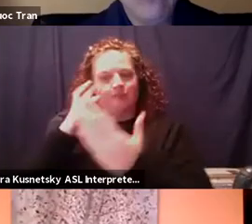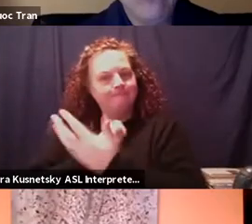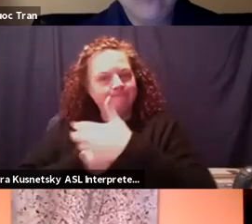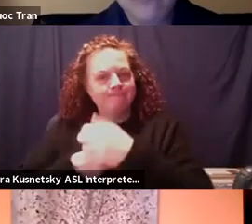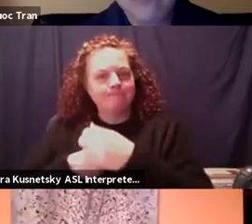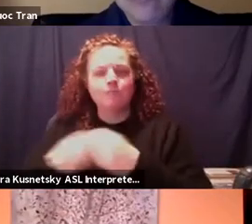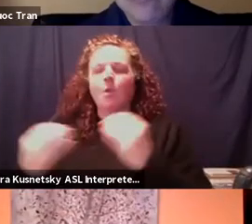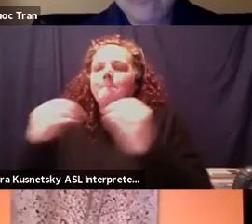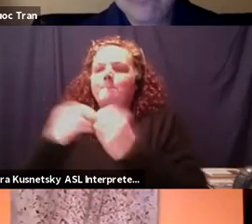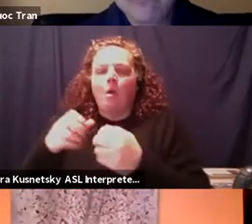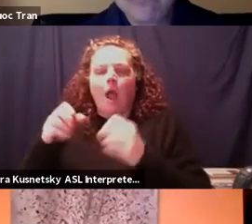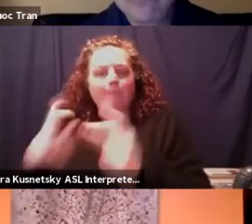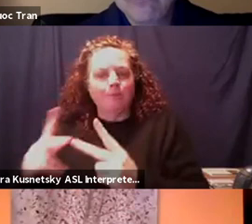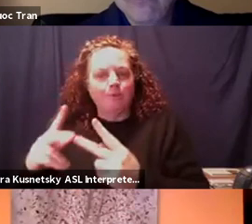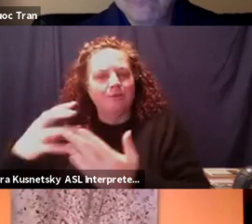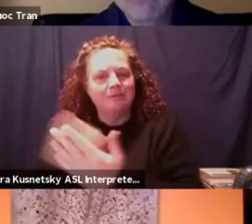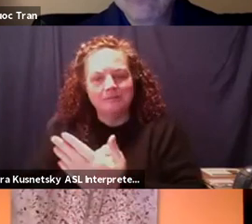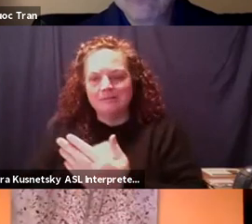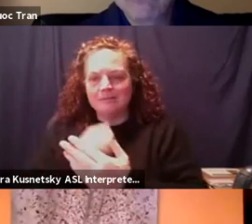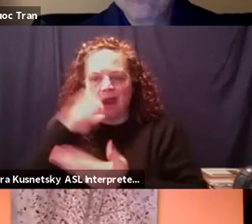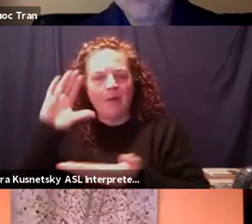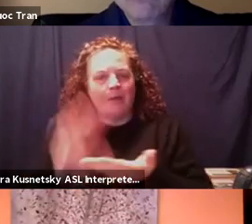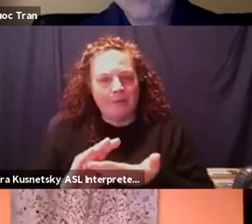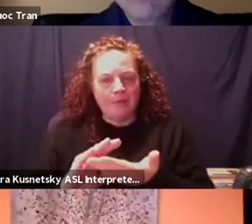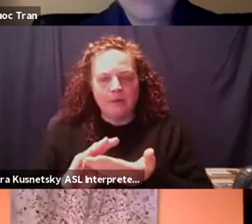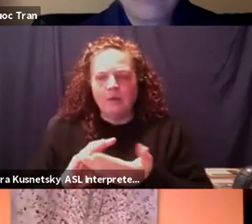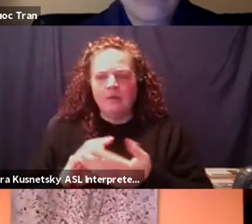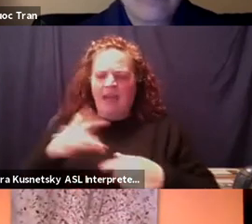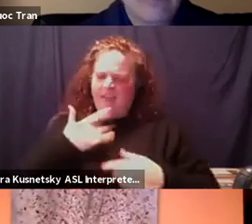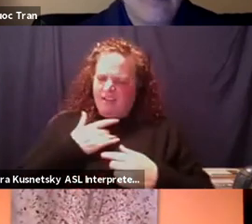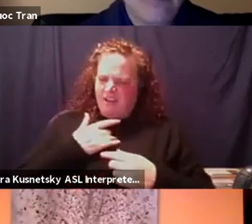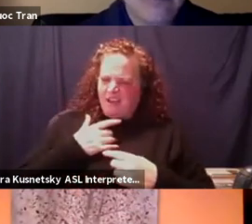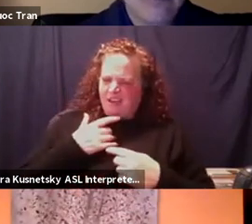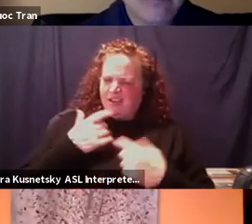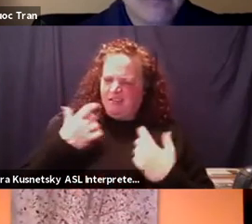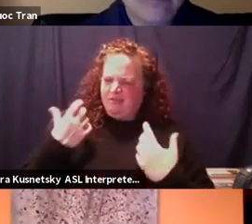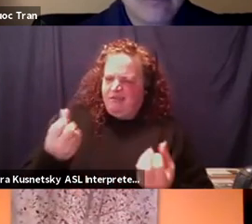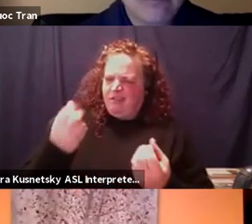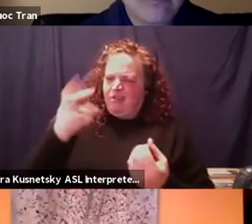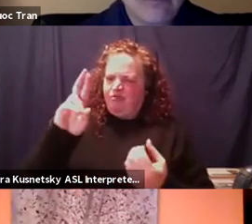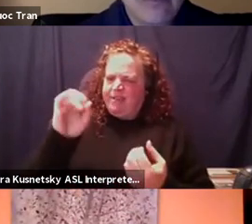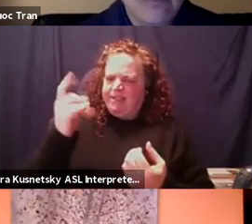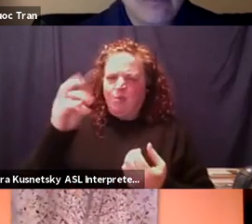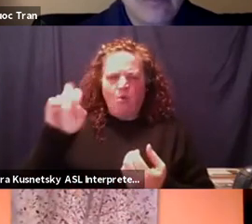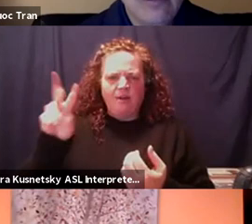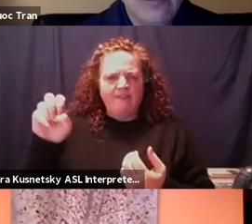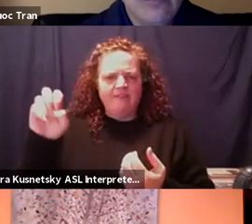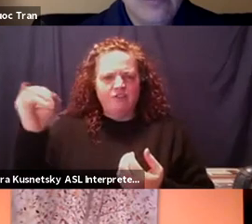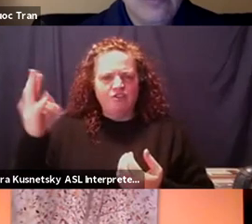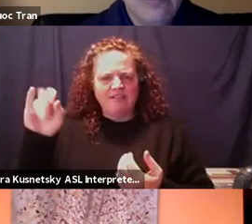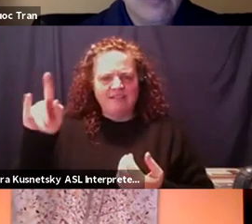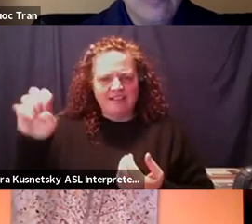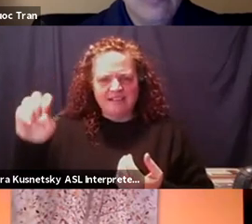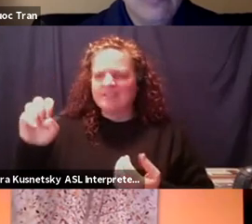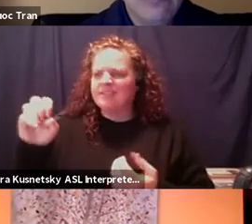more opportunities, not less. I don't think it makes sense if we talk about restorative justice and creating community and helping students move forward